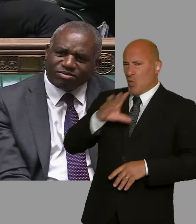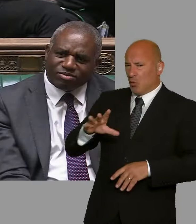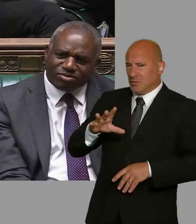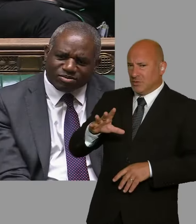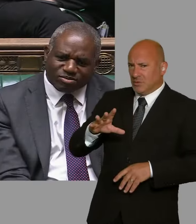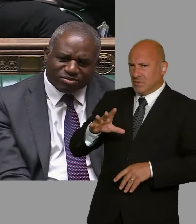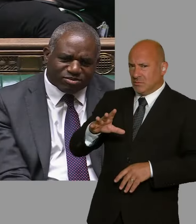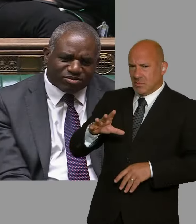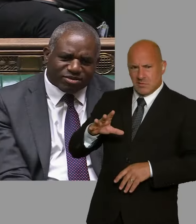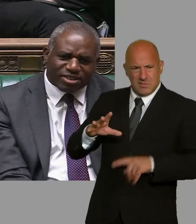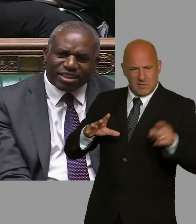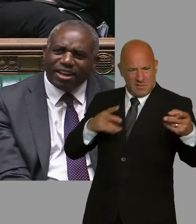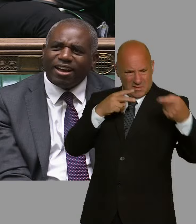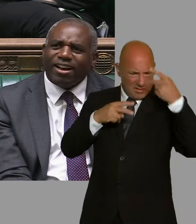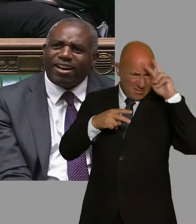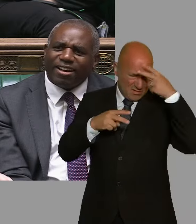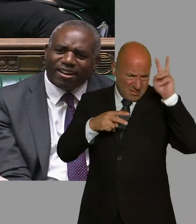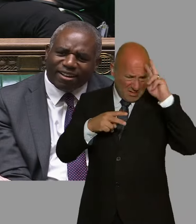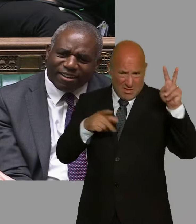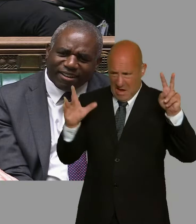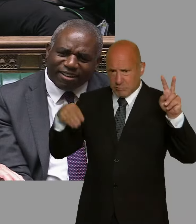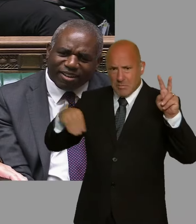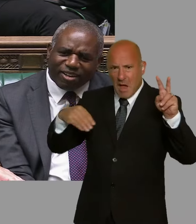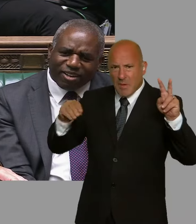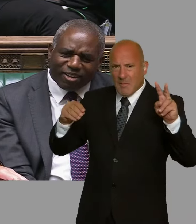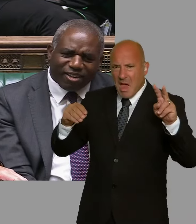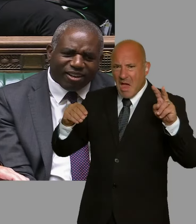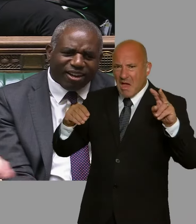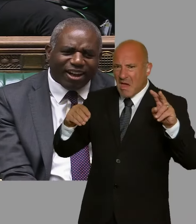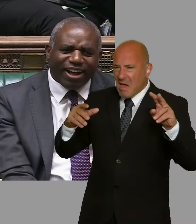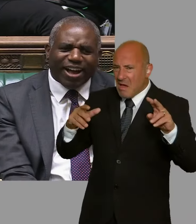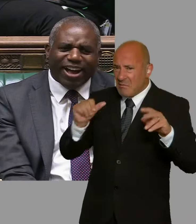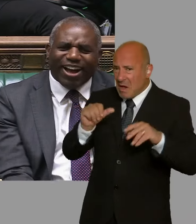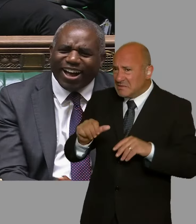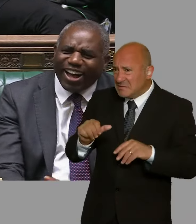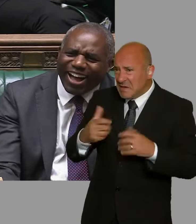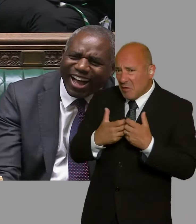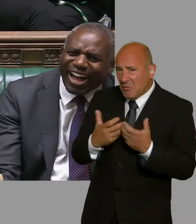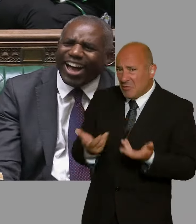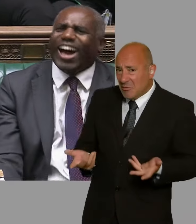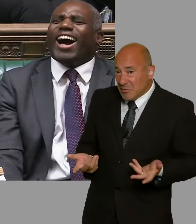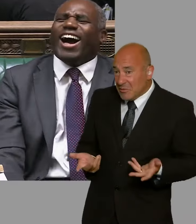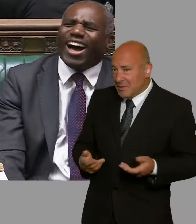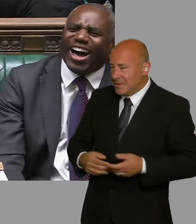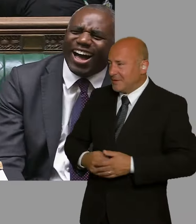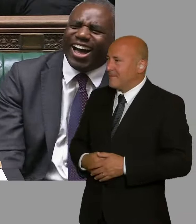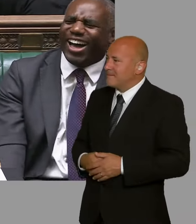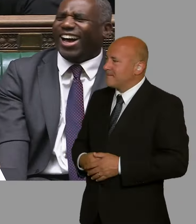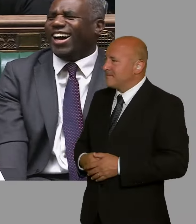the quote that she had on Sky News. I will read it, thank you.